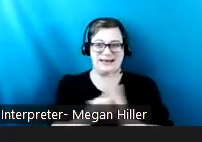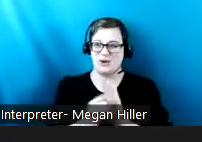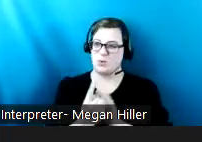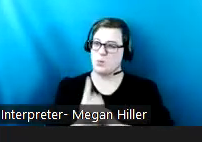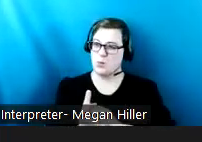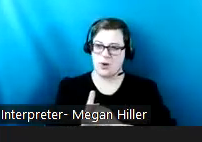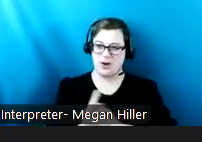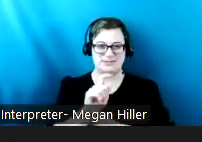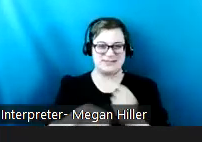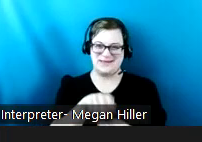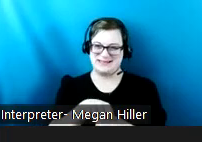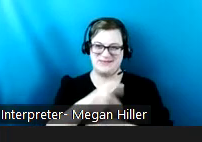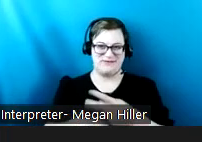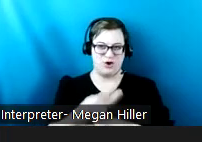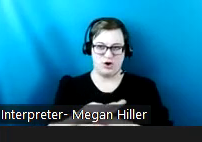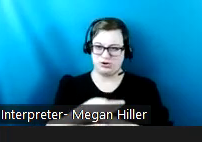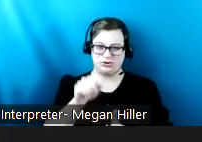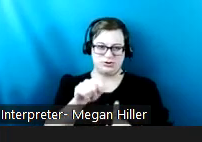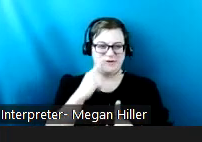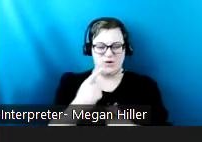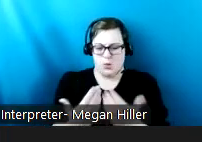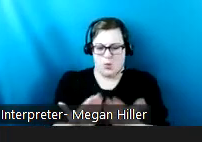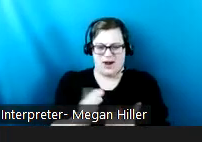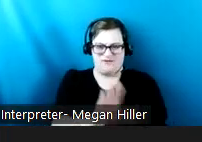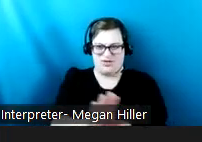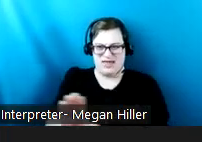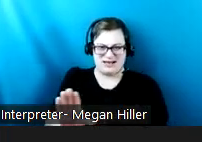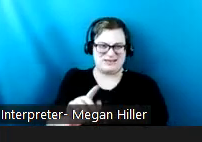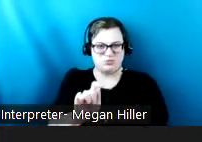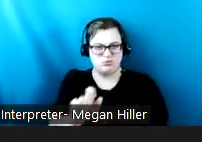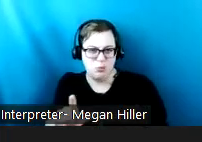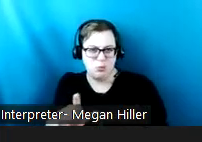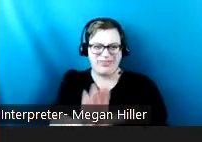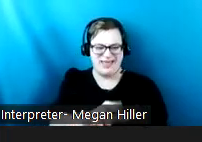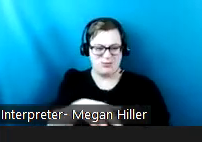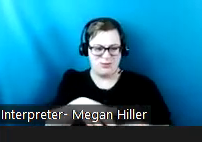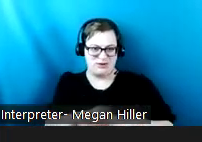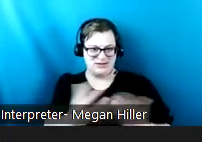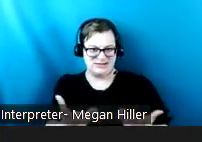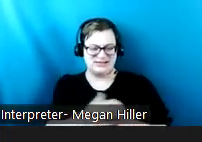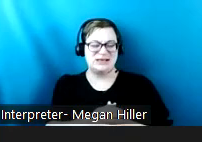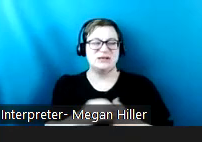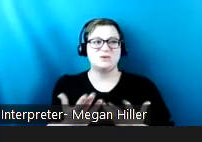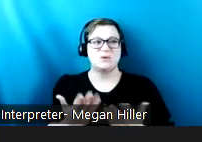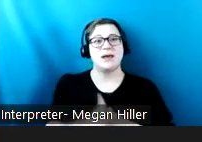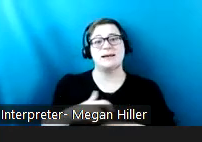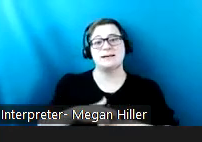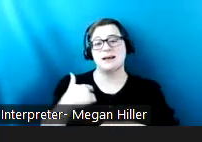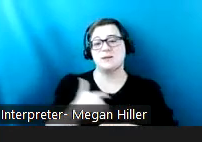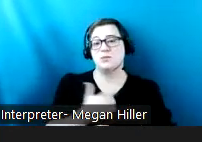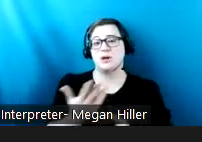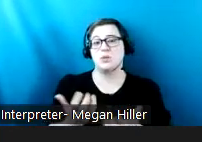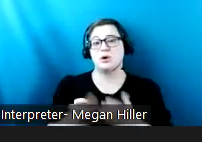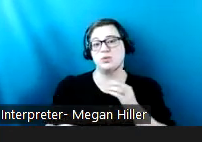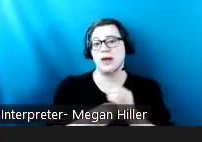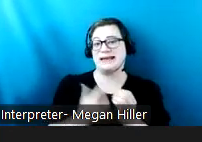specific version of whatever the tool or the reference is. And then anytime that we want to bring in a more recent version,